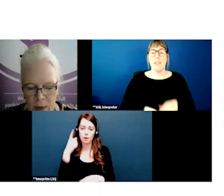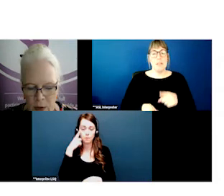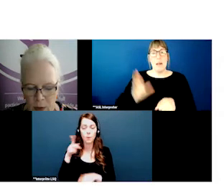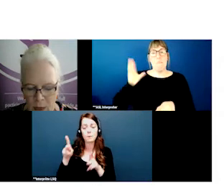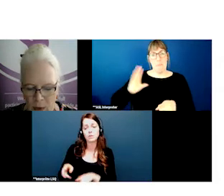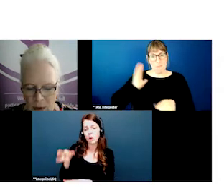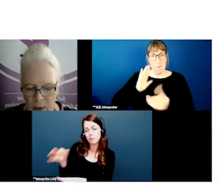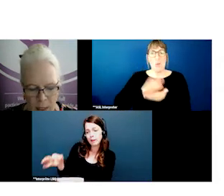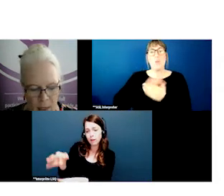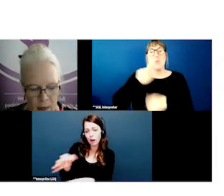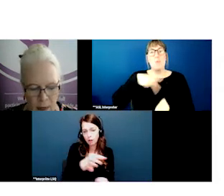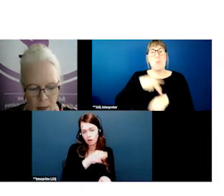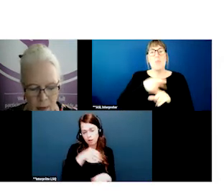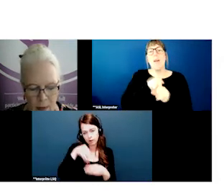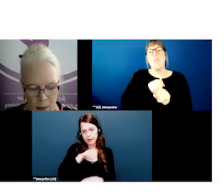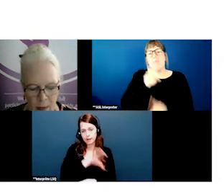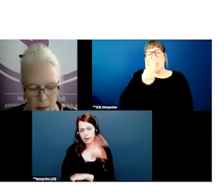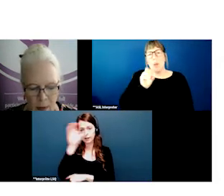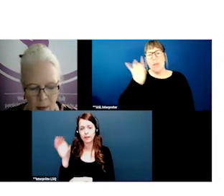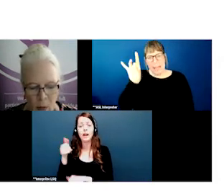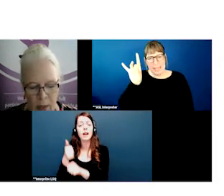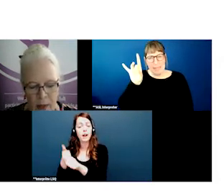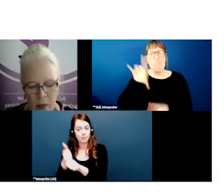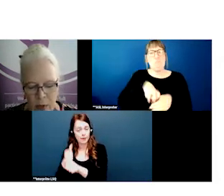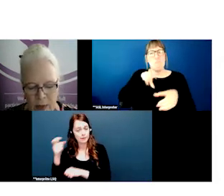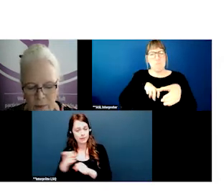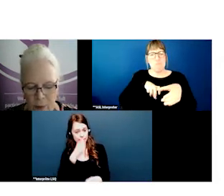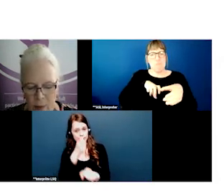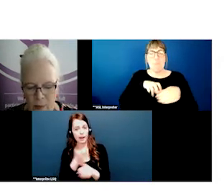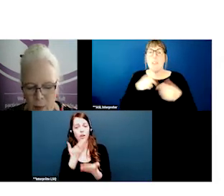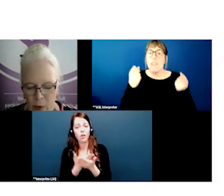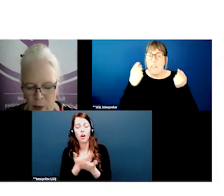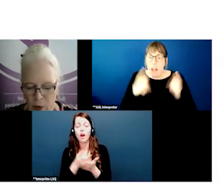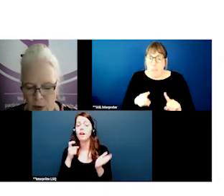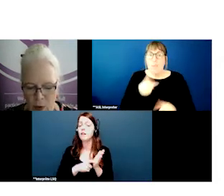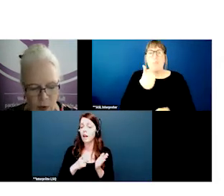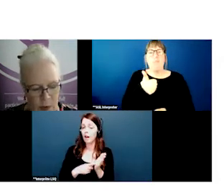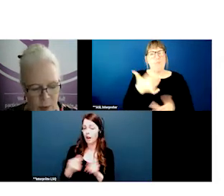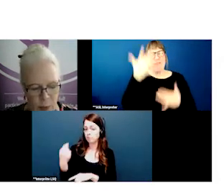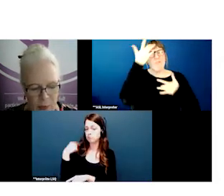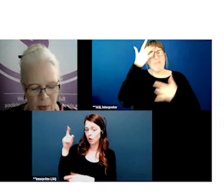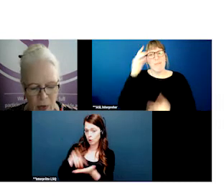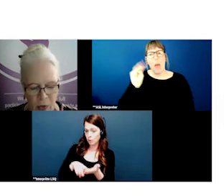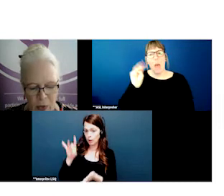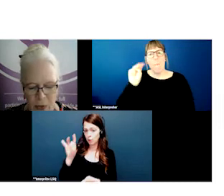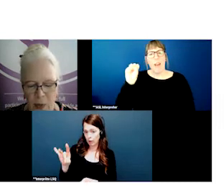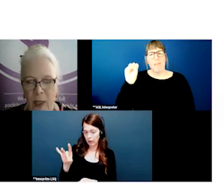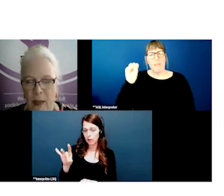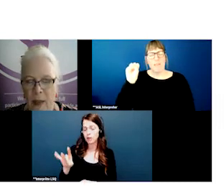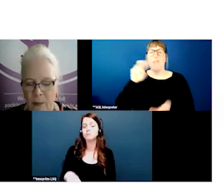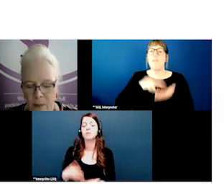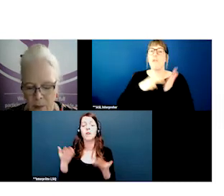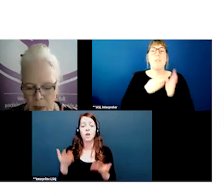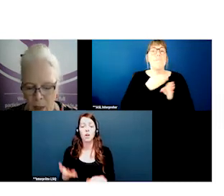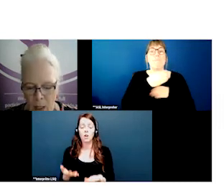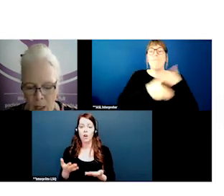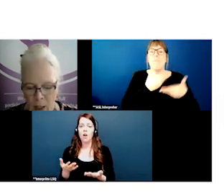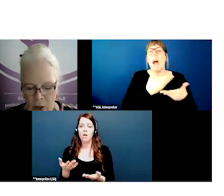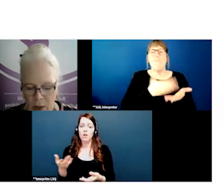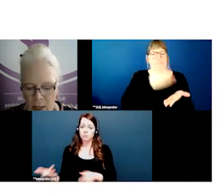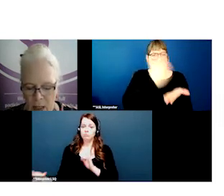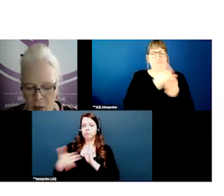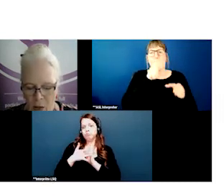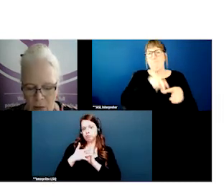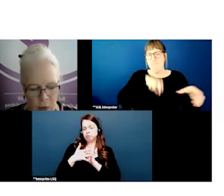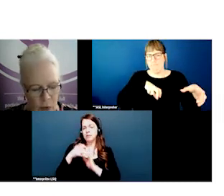principal until 2008, when an aggressive form of multiple sclerosis brought that career to an end. As